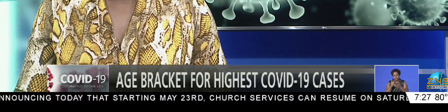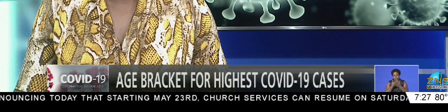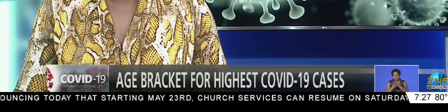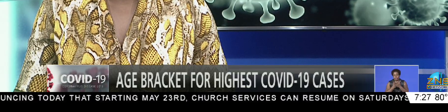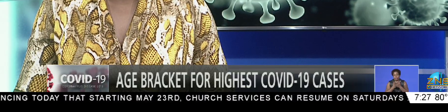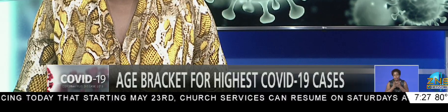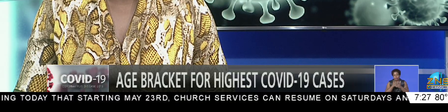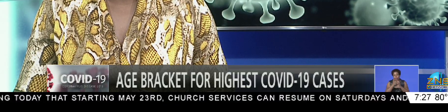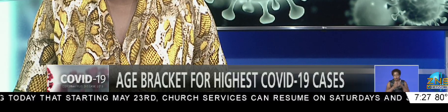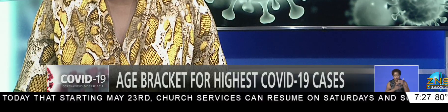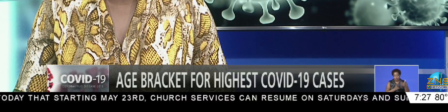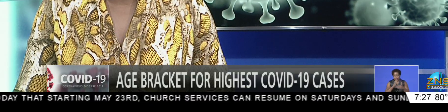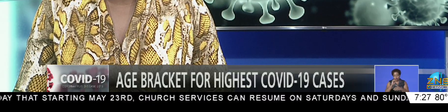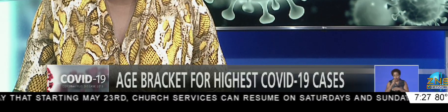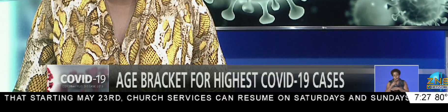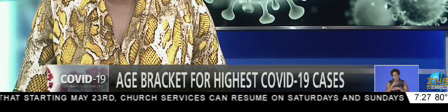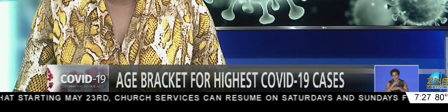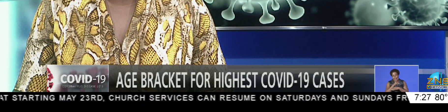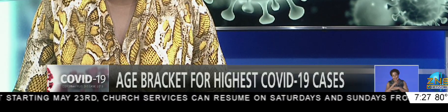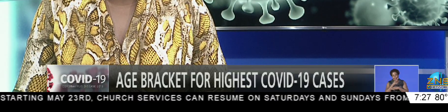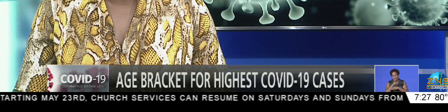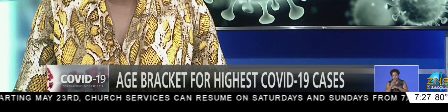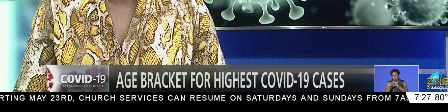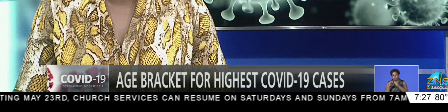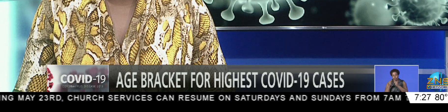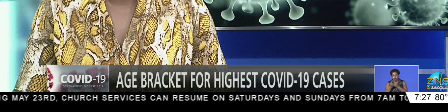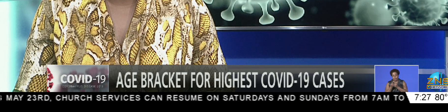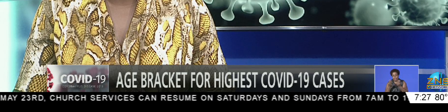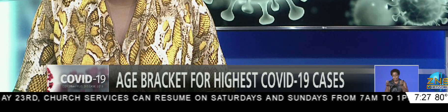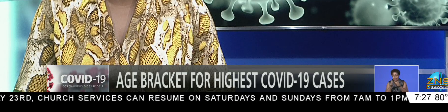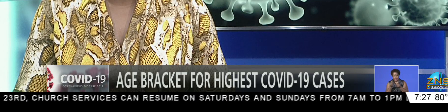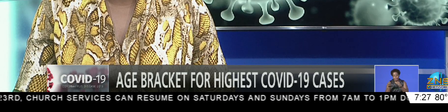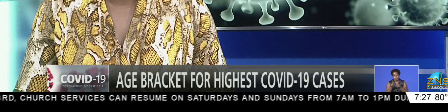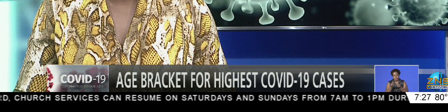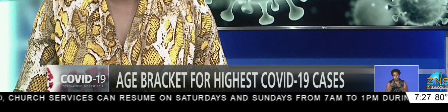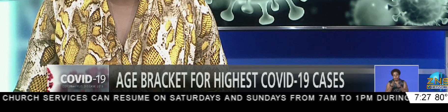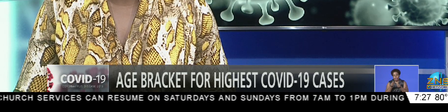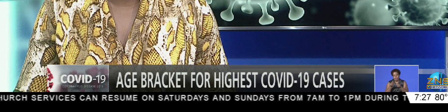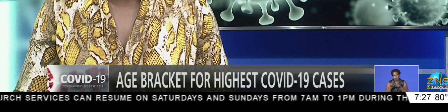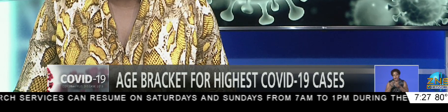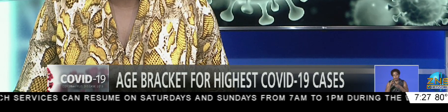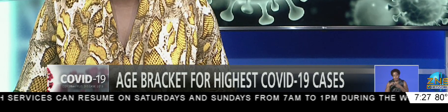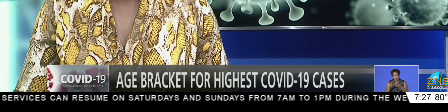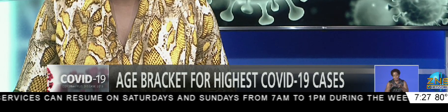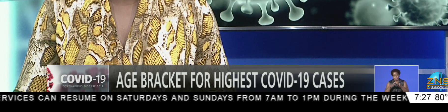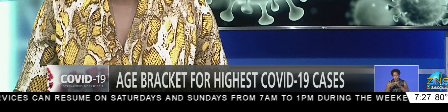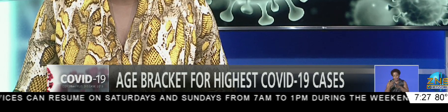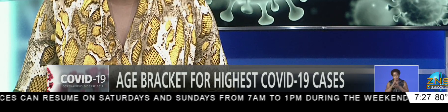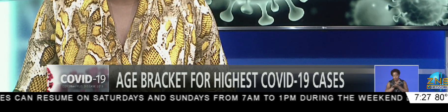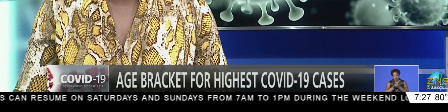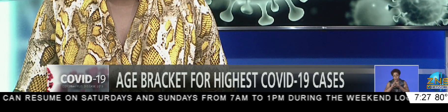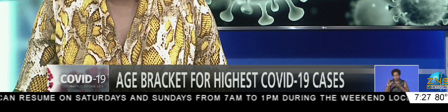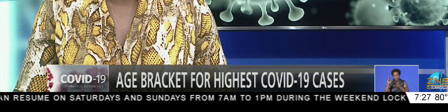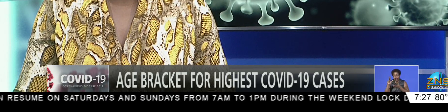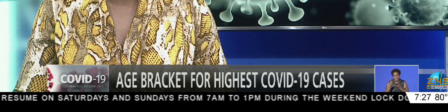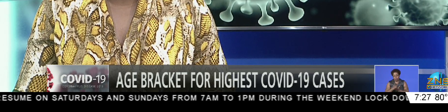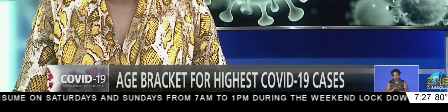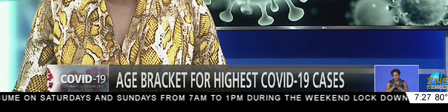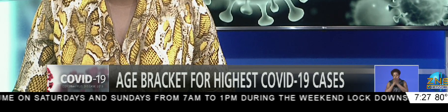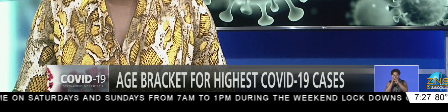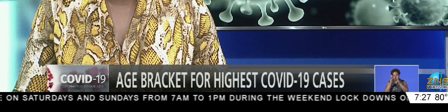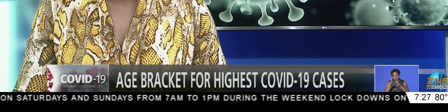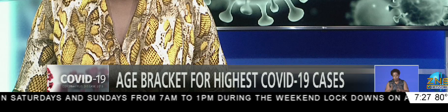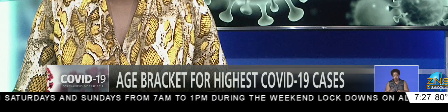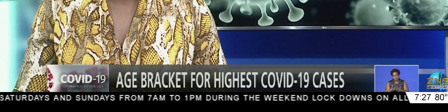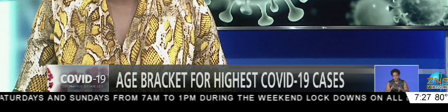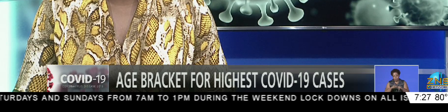progress. The COVID-19 task force acknowledges there's been no COVID-19 related death in 3 weeks. The number of recovered cases and